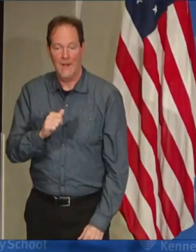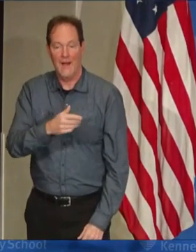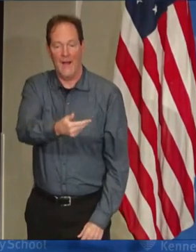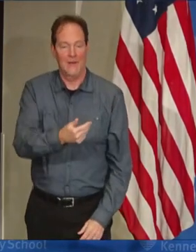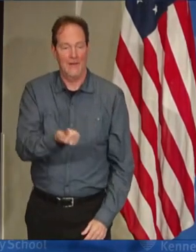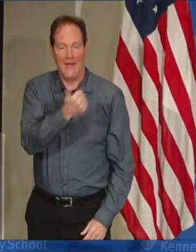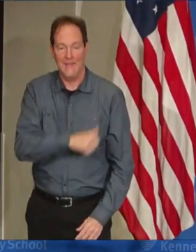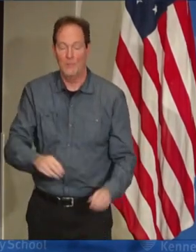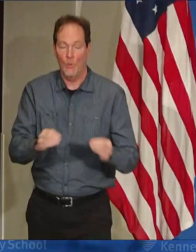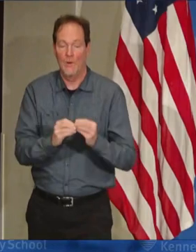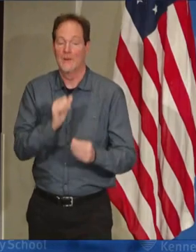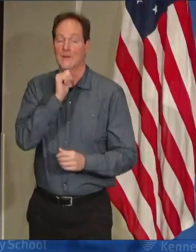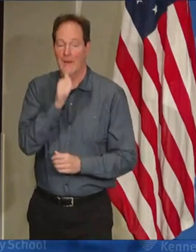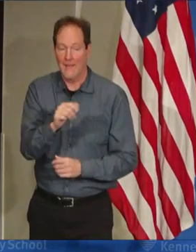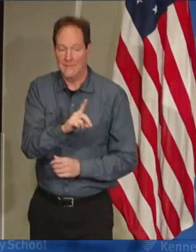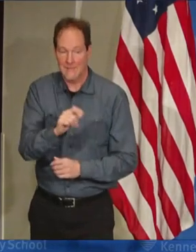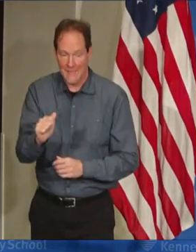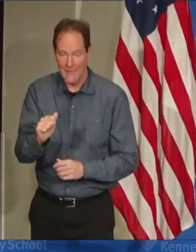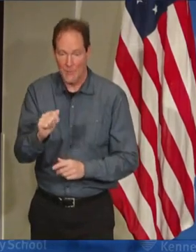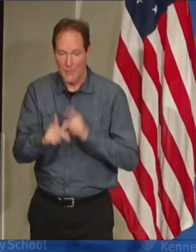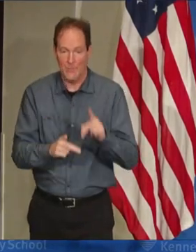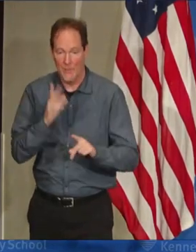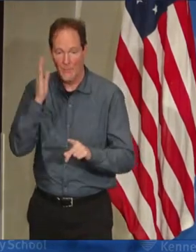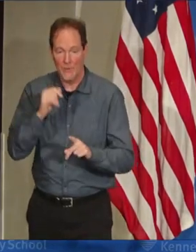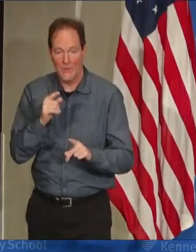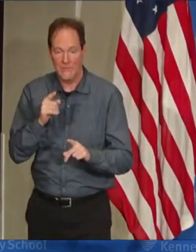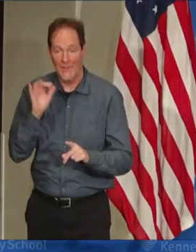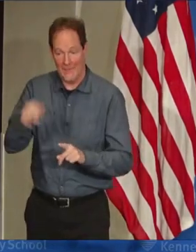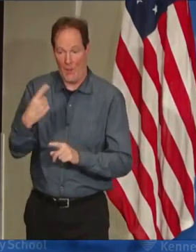people because they failed.